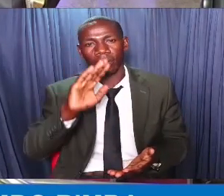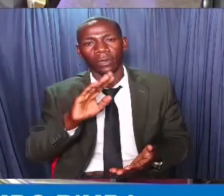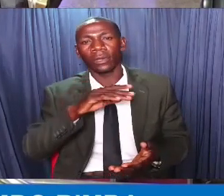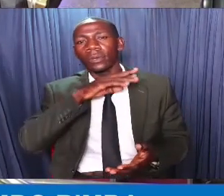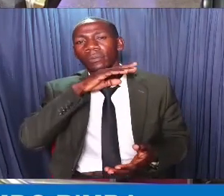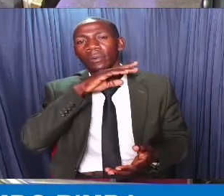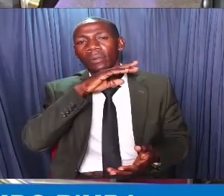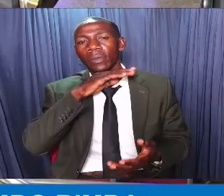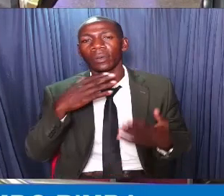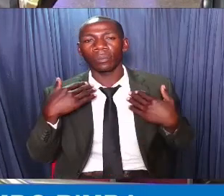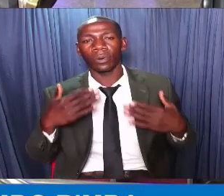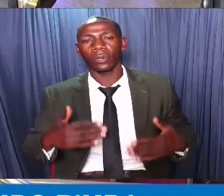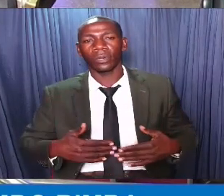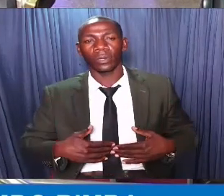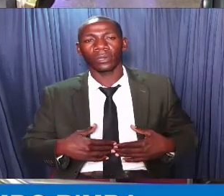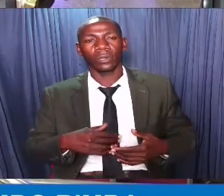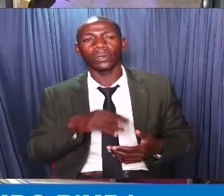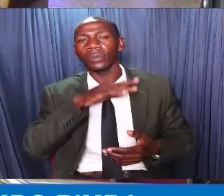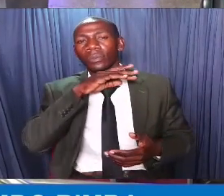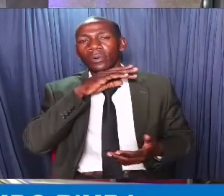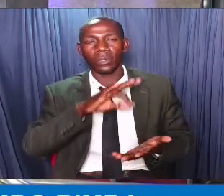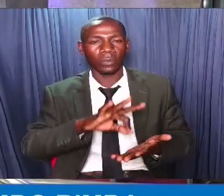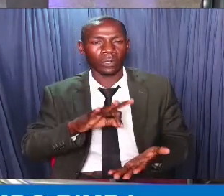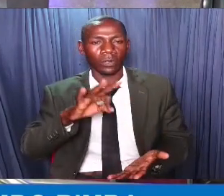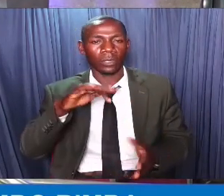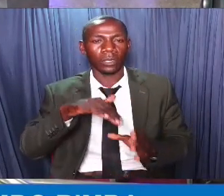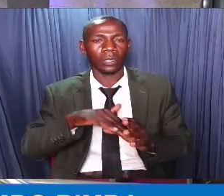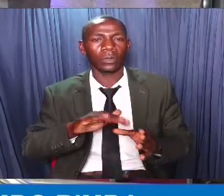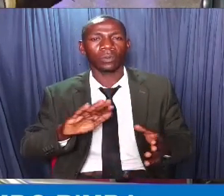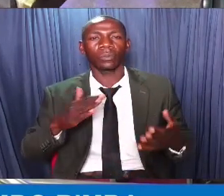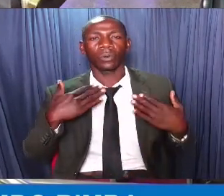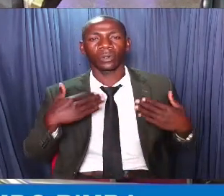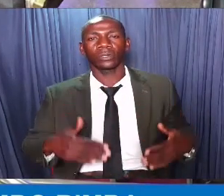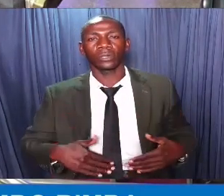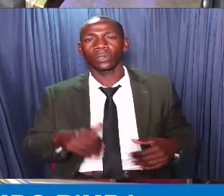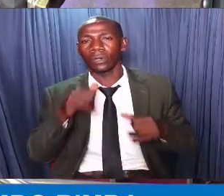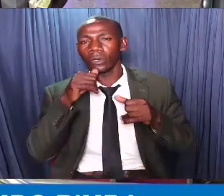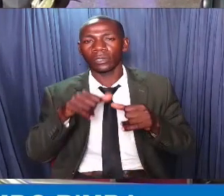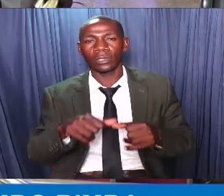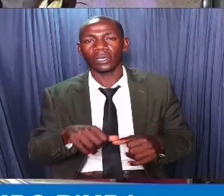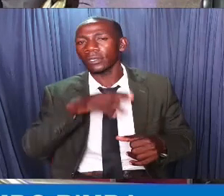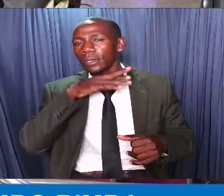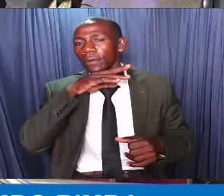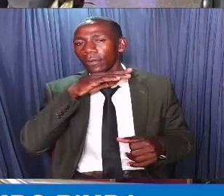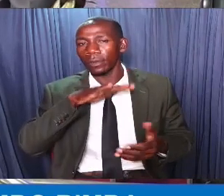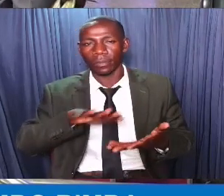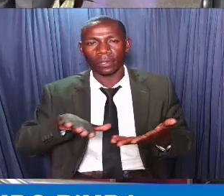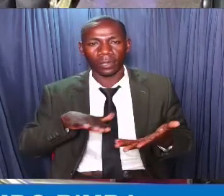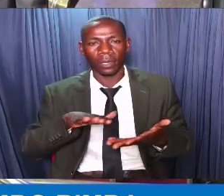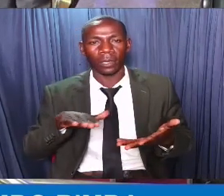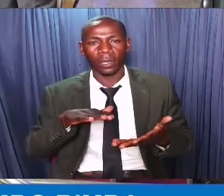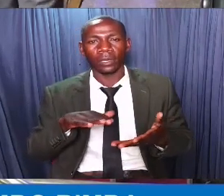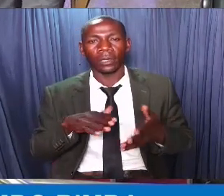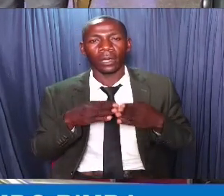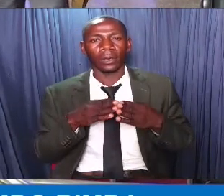unapochafua mwili umechafua. And whenever you defile the body, roho wa Mungu aliye. You chased away the living spirit of God. Akai mahali pachafu. He doesn't abide in an unclean place. Zina